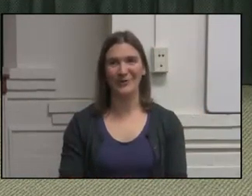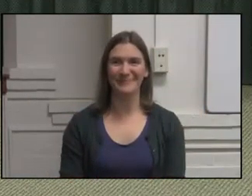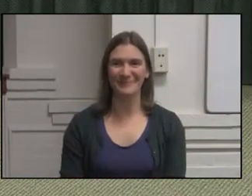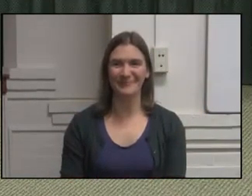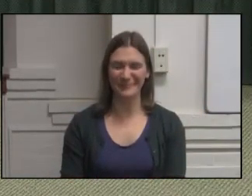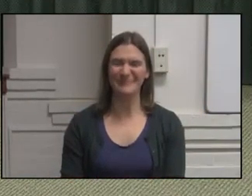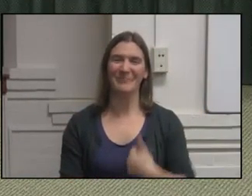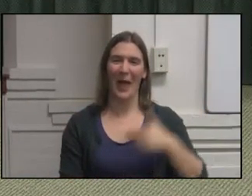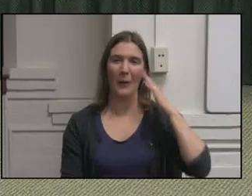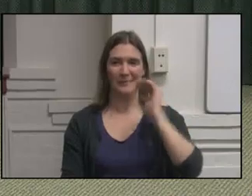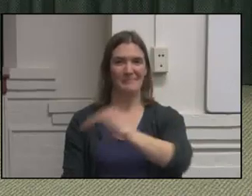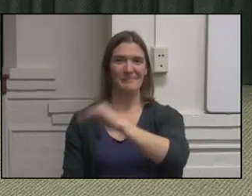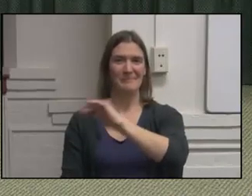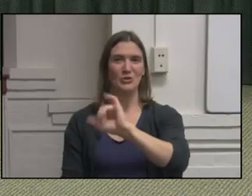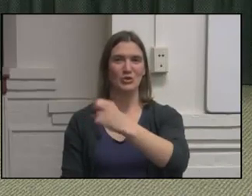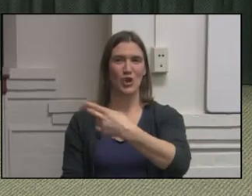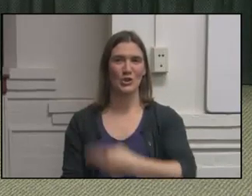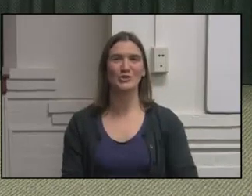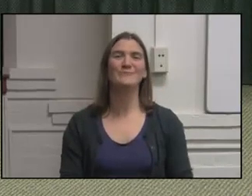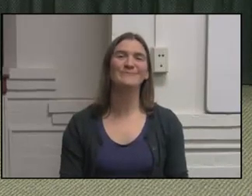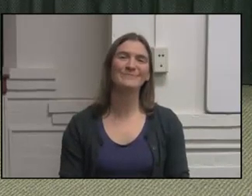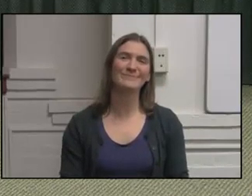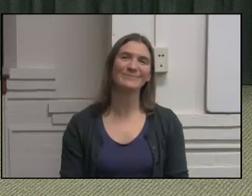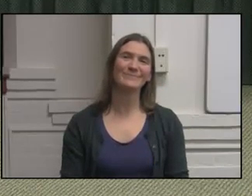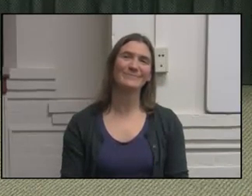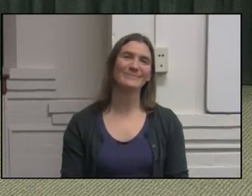Yeah, I'll send Josh a message.